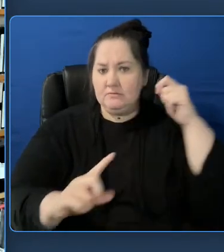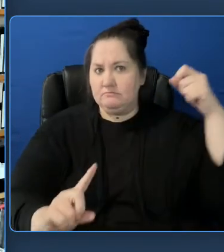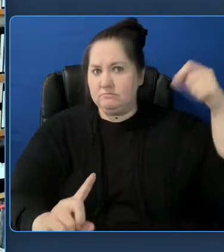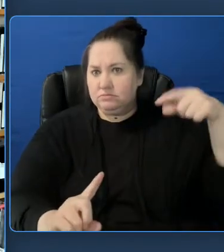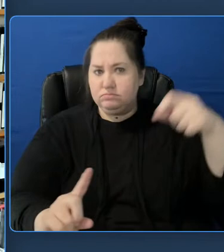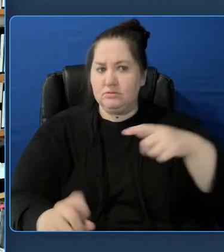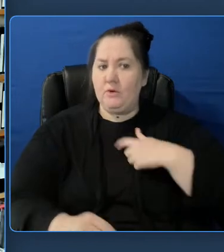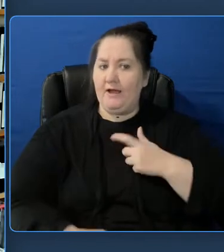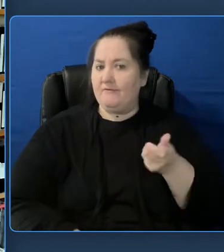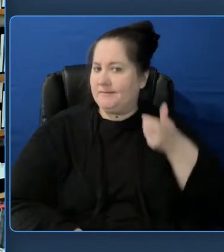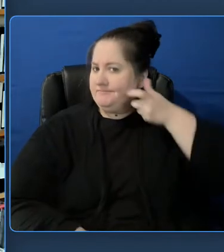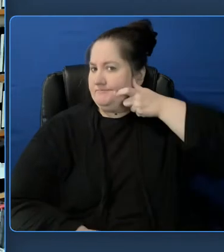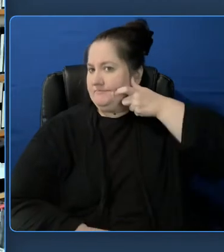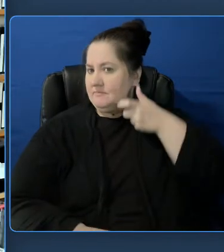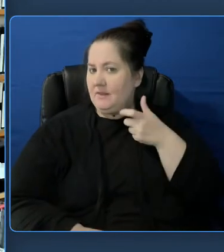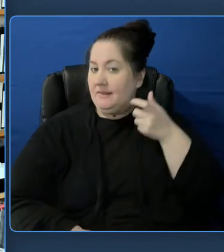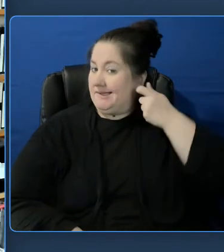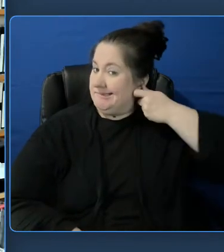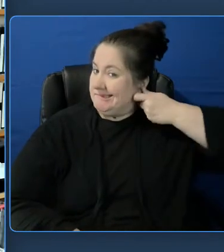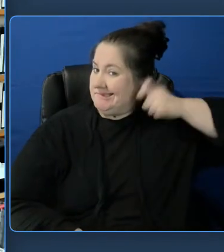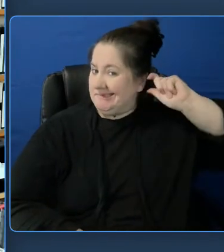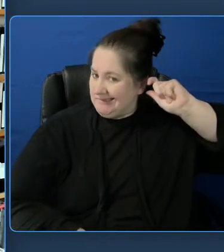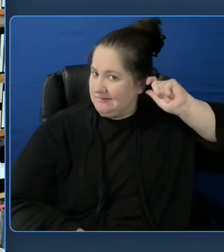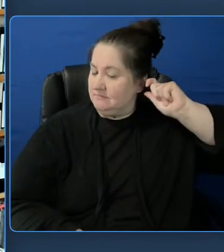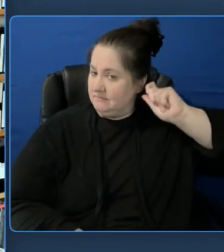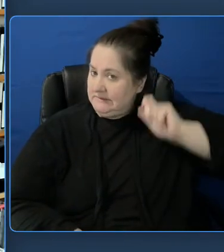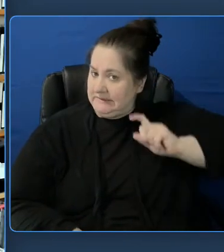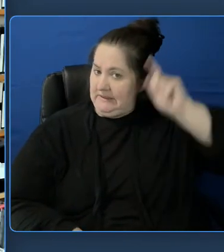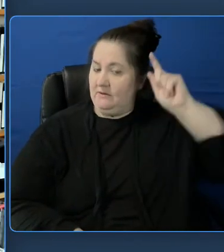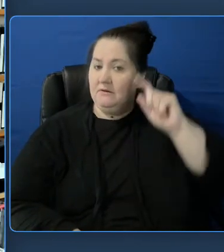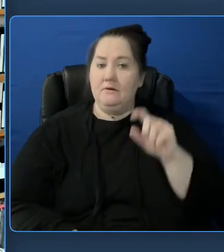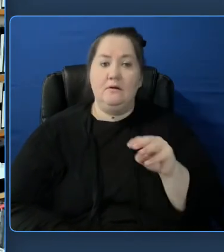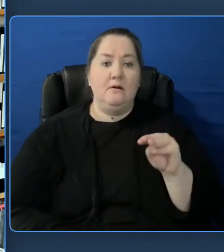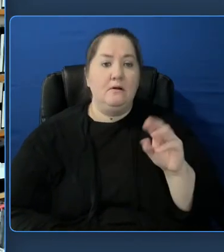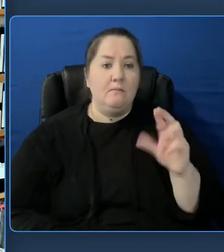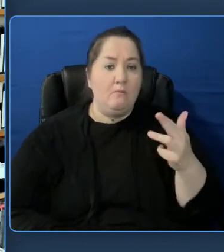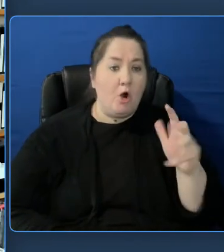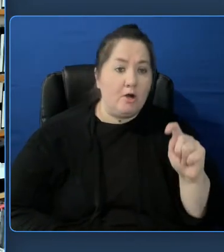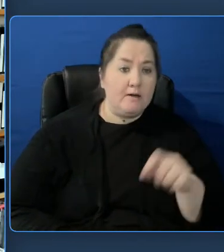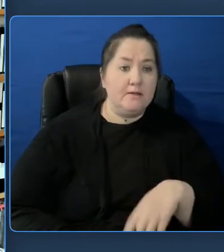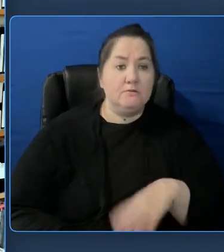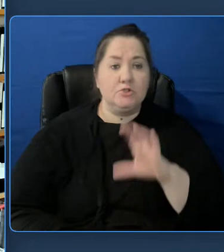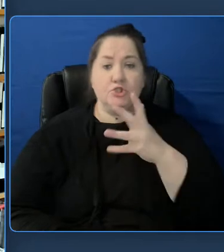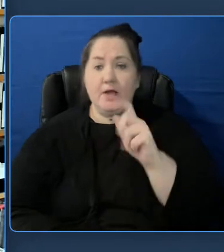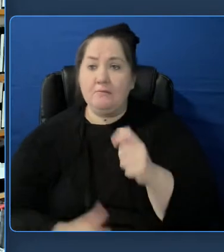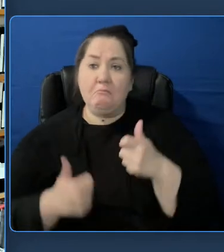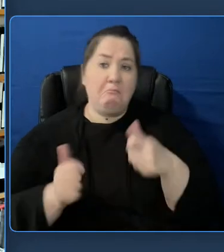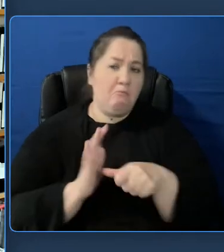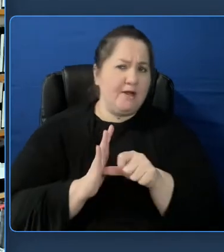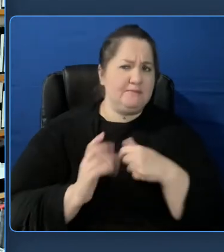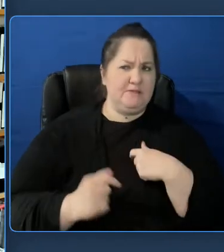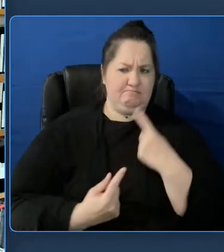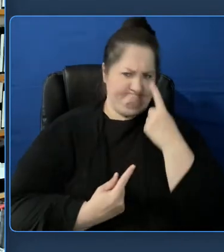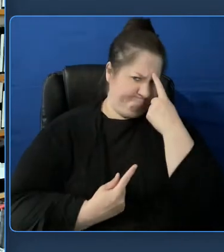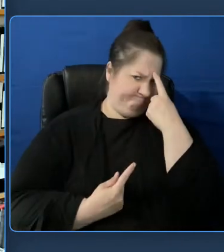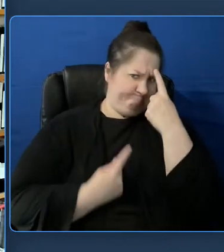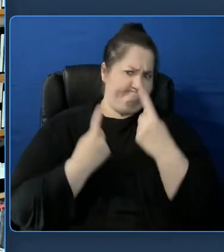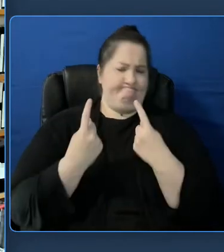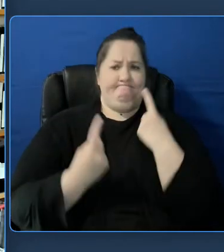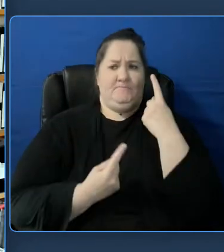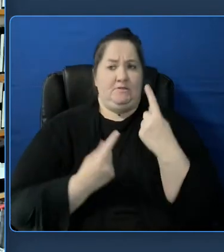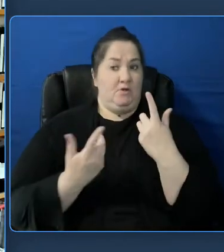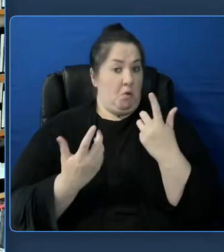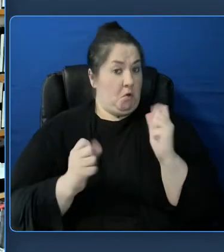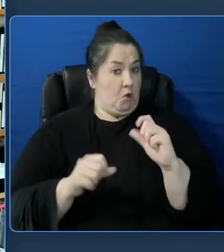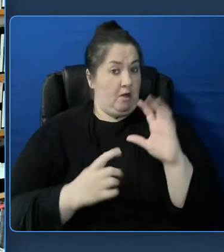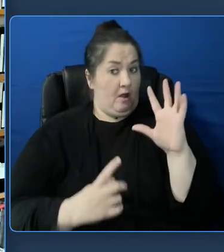to people with these receivers, and they can crank the volume up. Margaret and Chet were impressed, but of course they wondered,